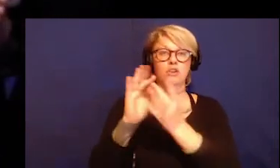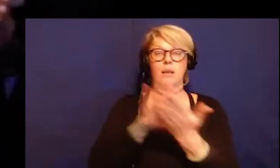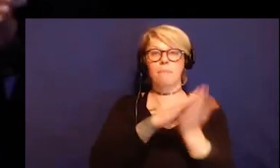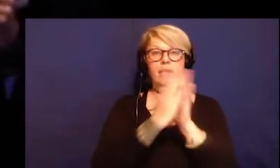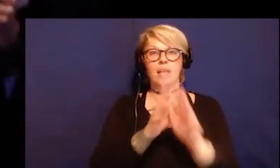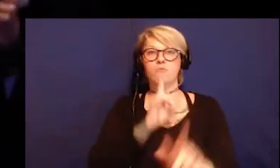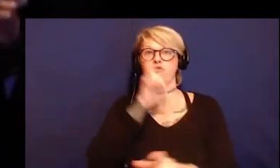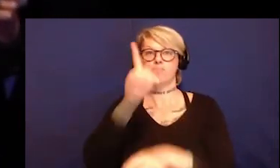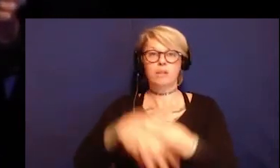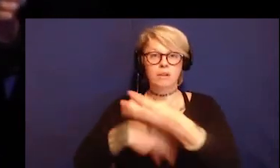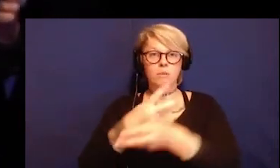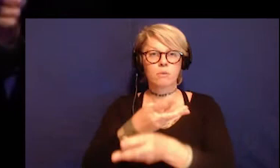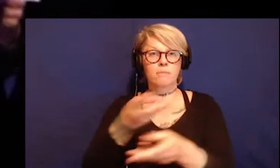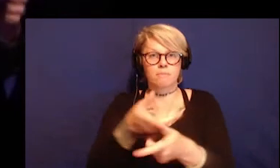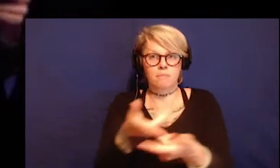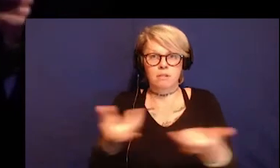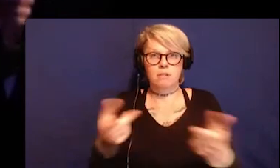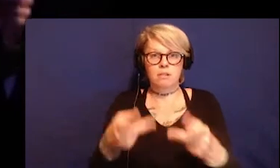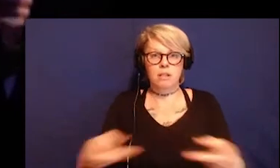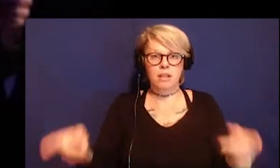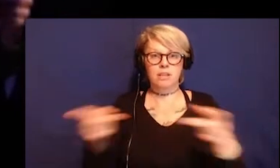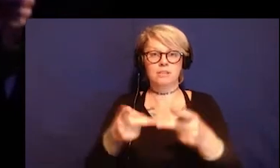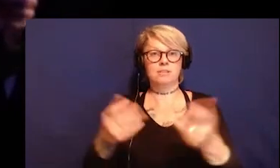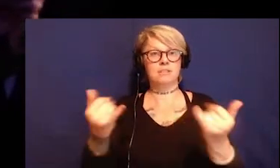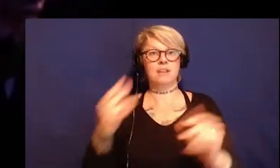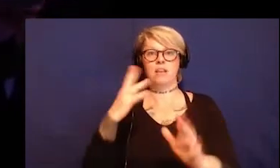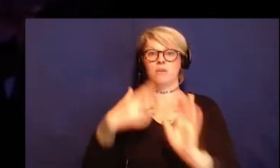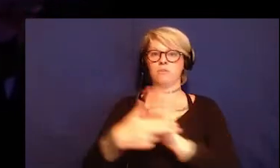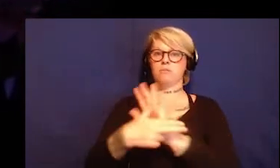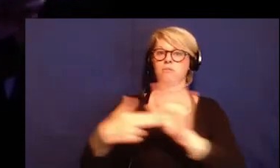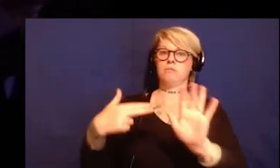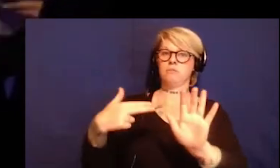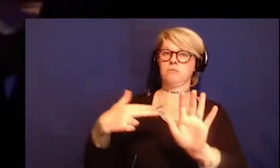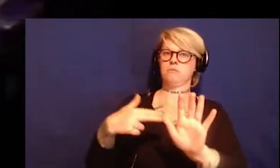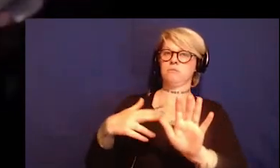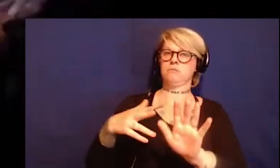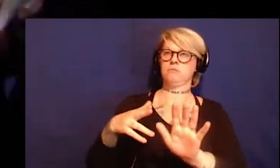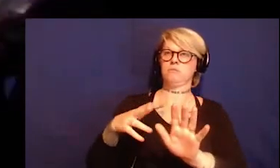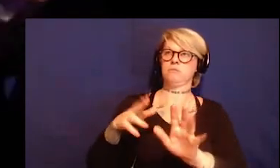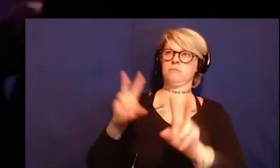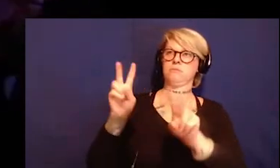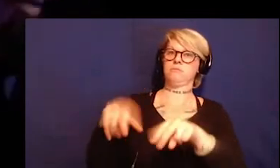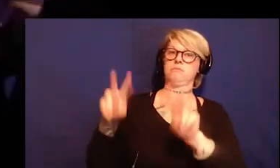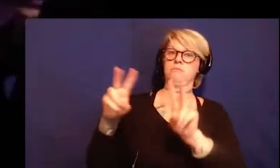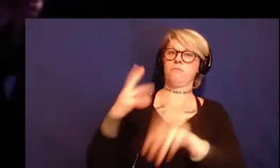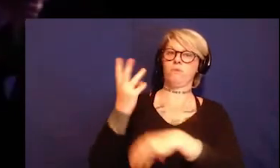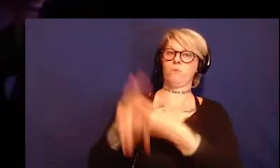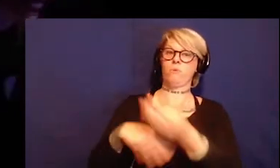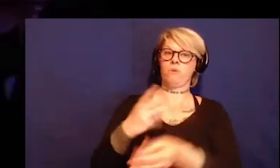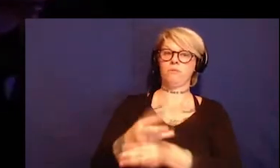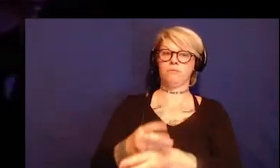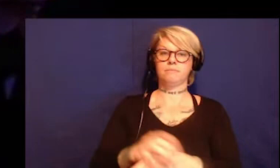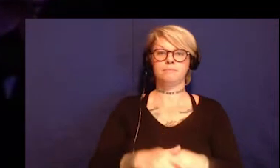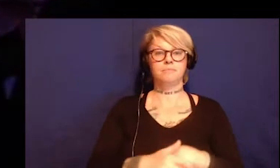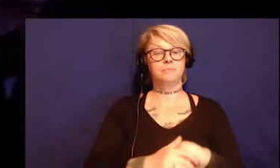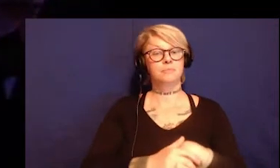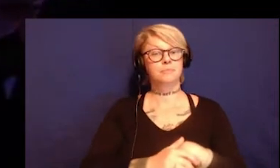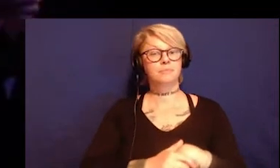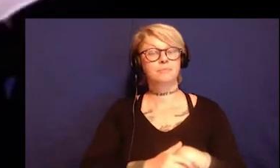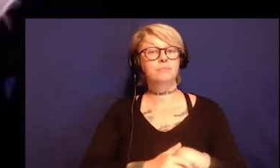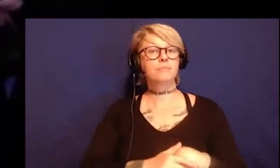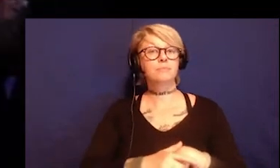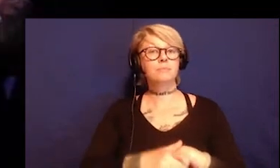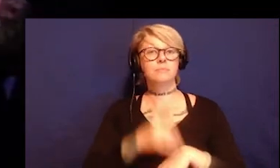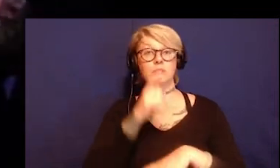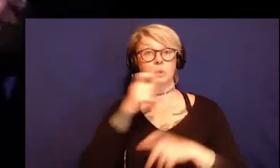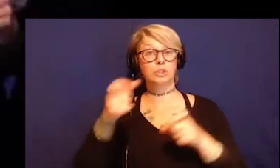evolving to become a larger comment on the world. It doesn't say echo. I also added that. Direction